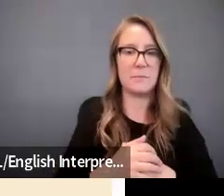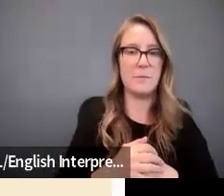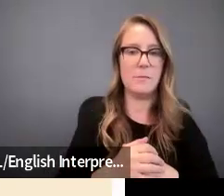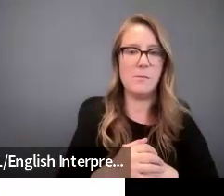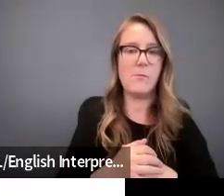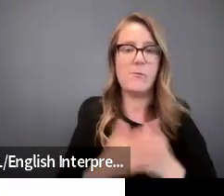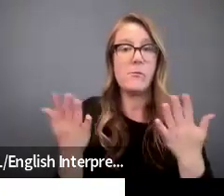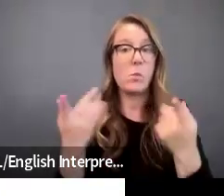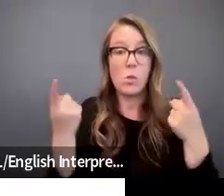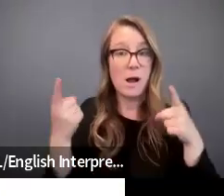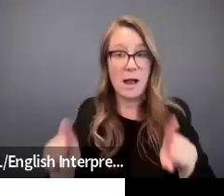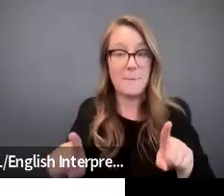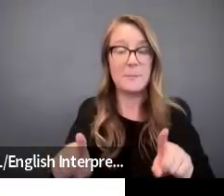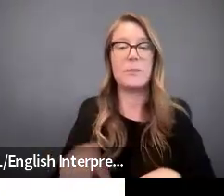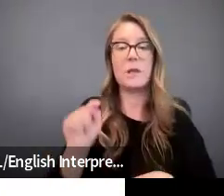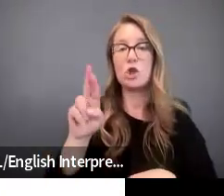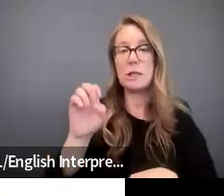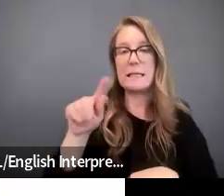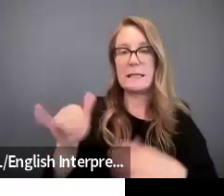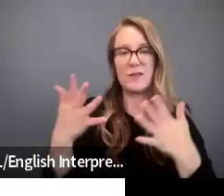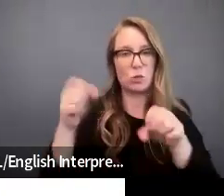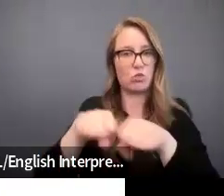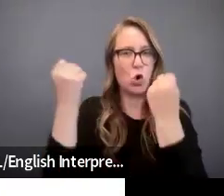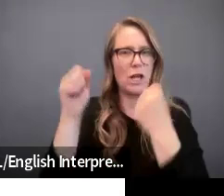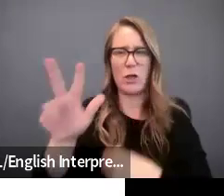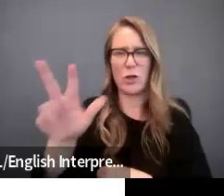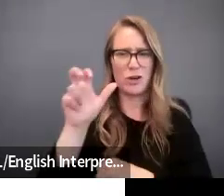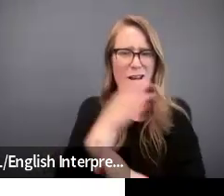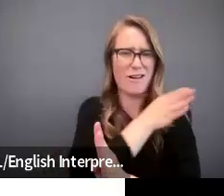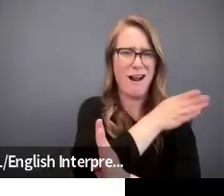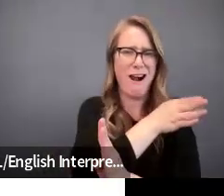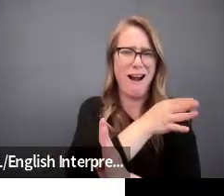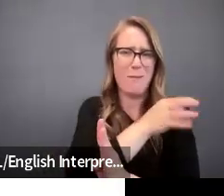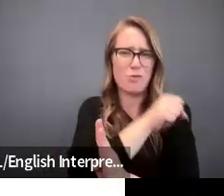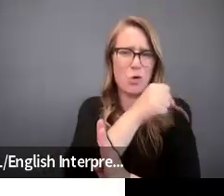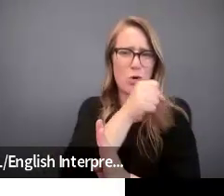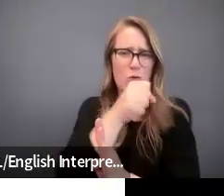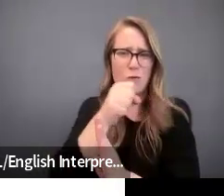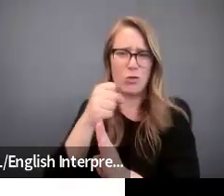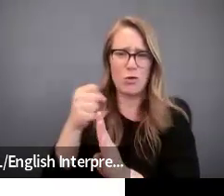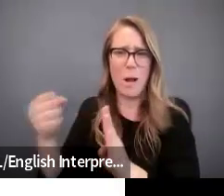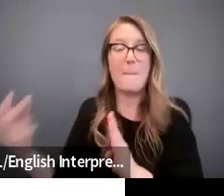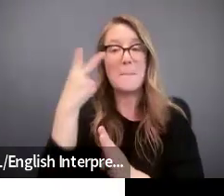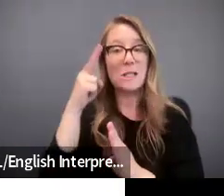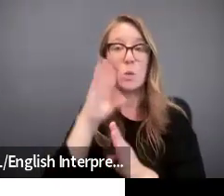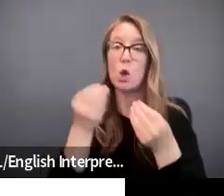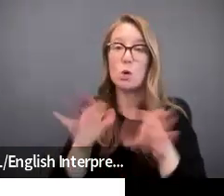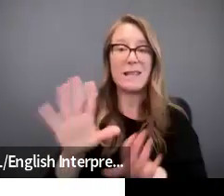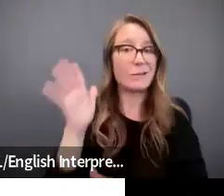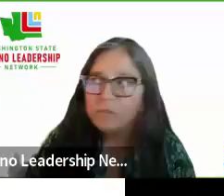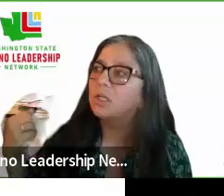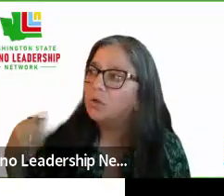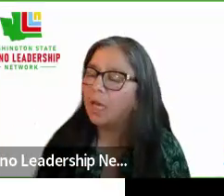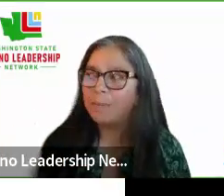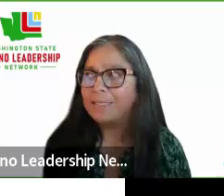And what happens? The treaty is broken like the 300 treaties that came before it. Mexicans lose their ancestral ranch